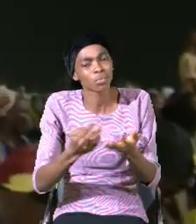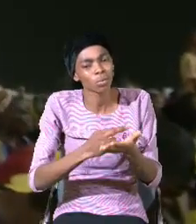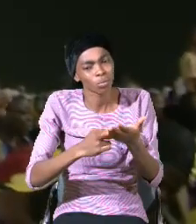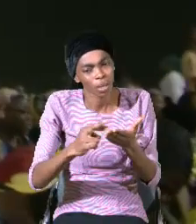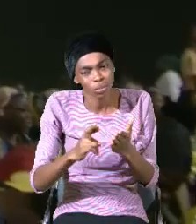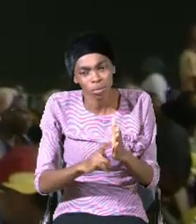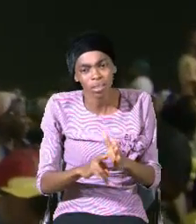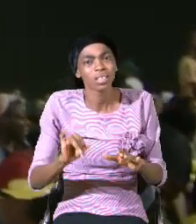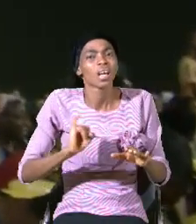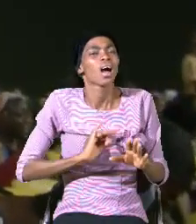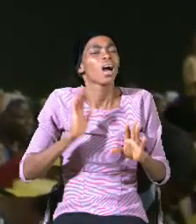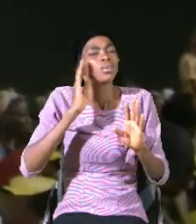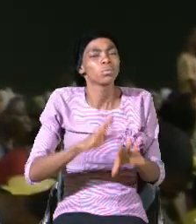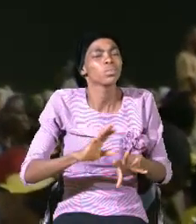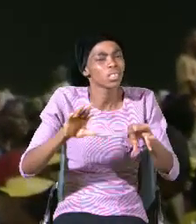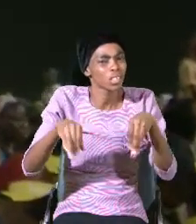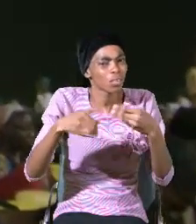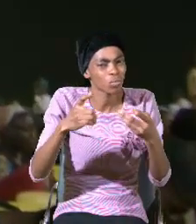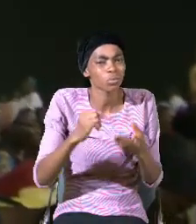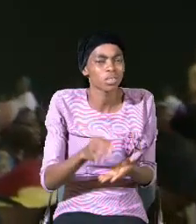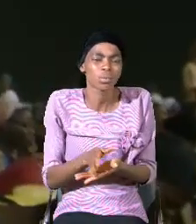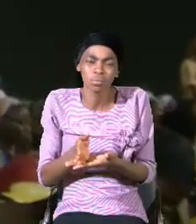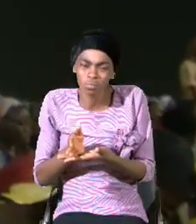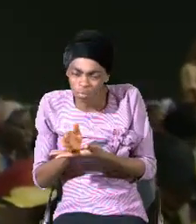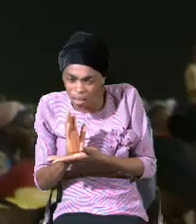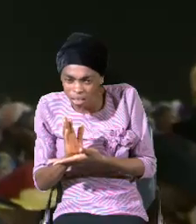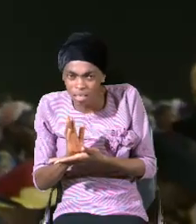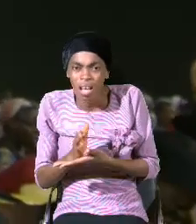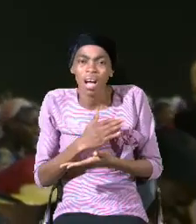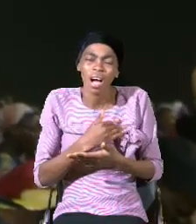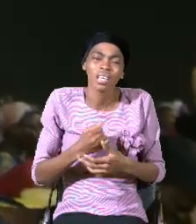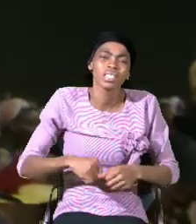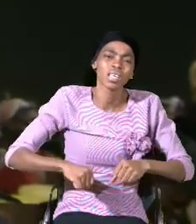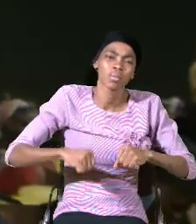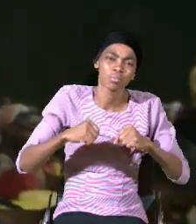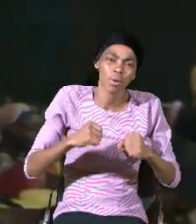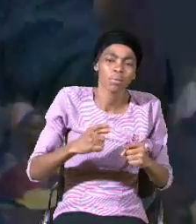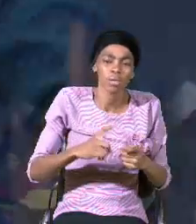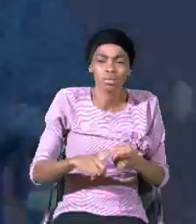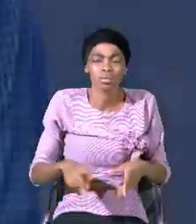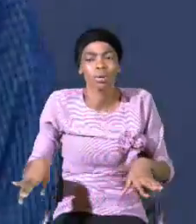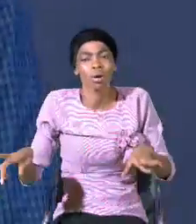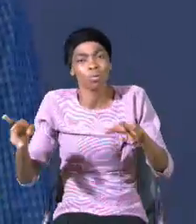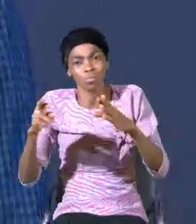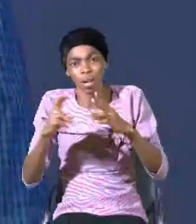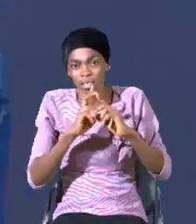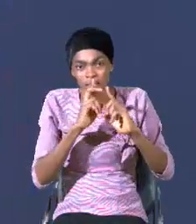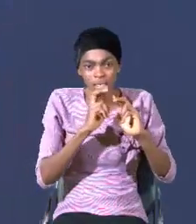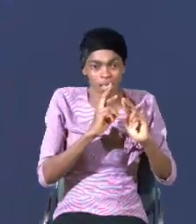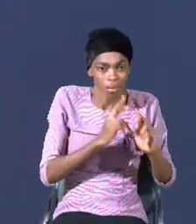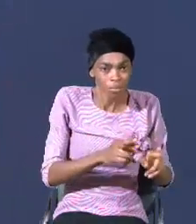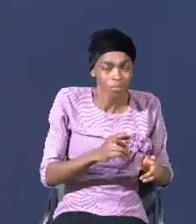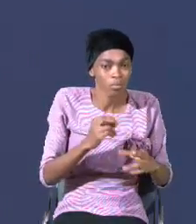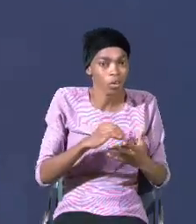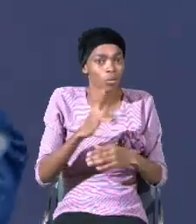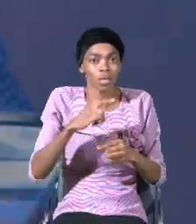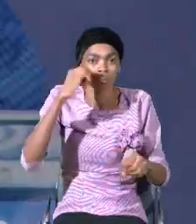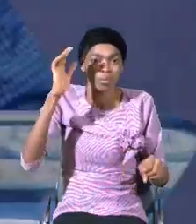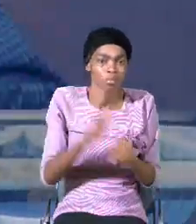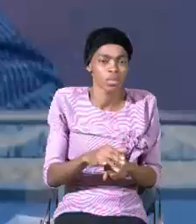you the right ability to respond to all my goals in life for you. Keep